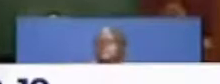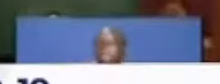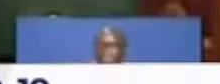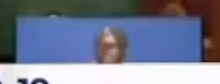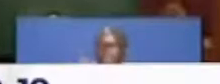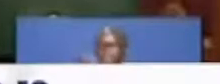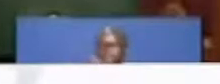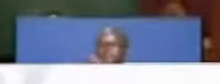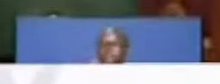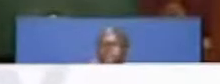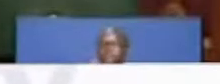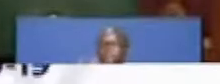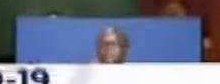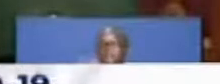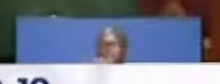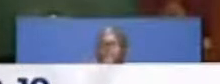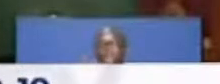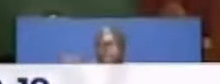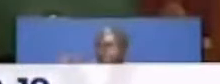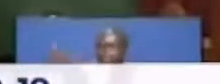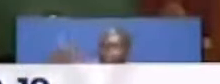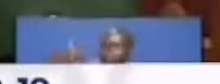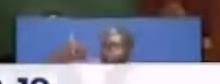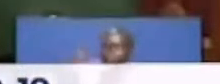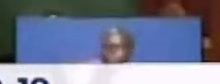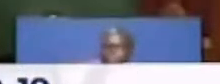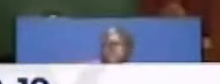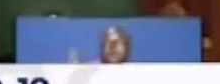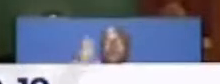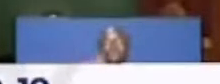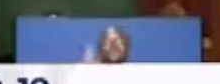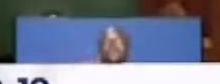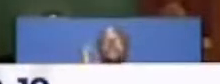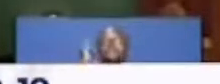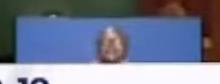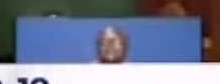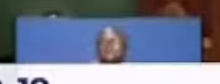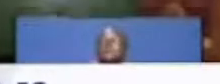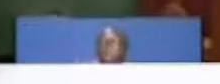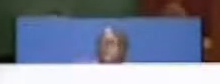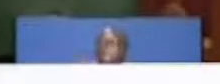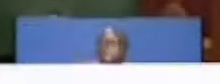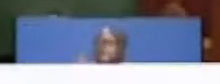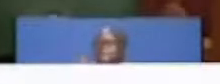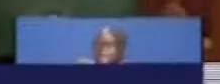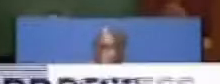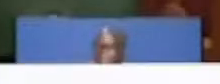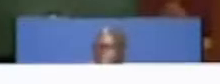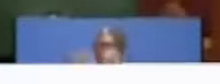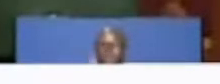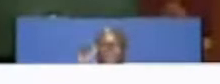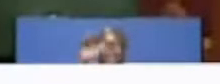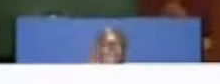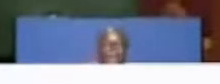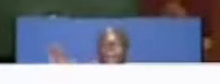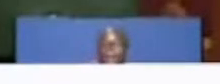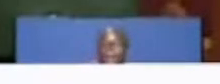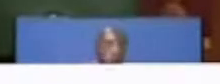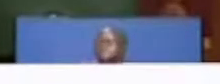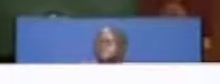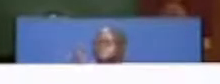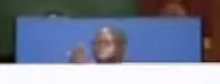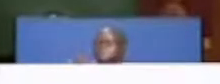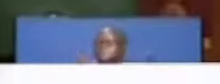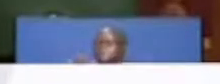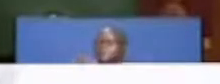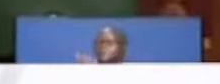last 8 years as well. And I will use the last 8 years to give this august houses a scale against which everything